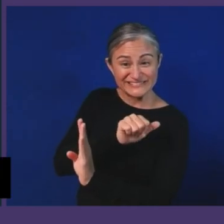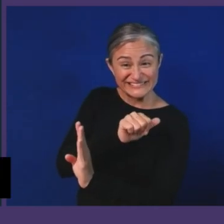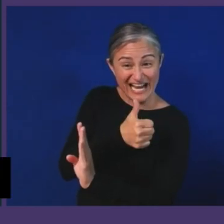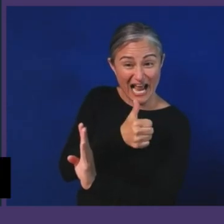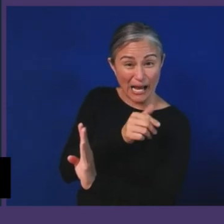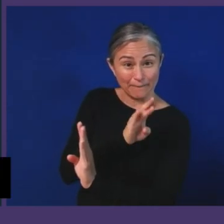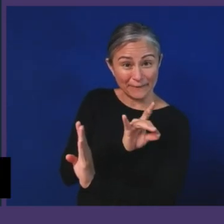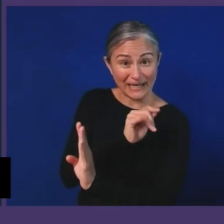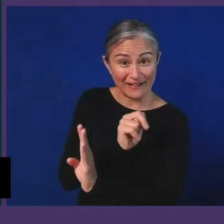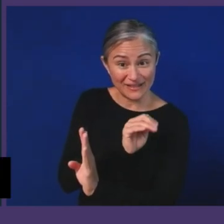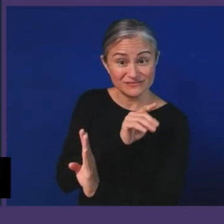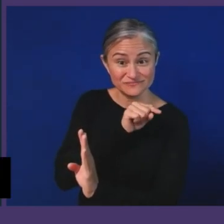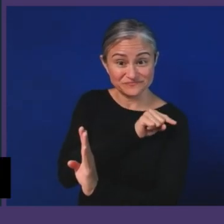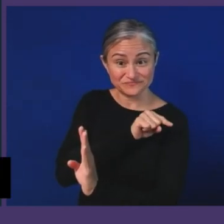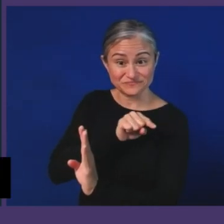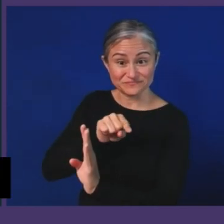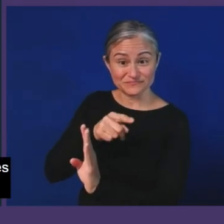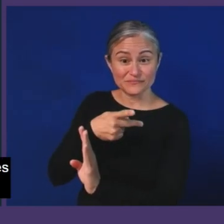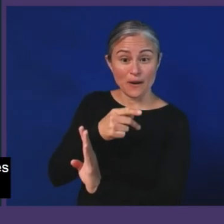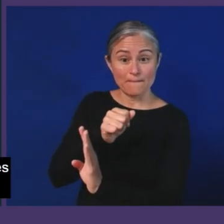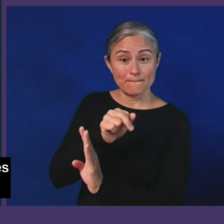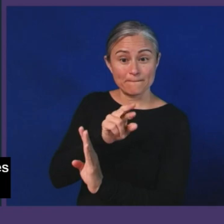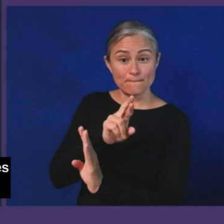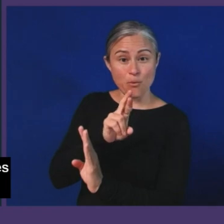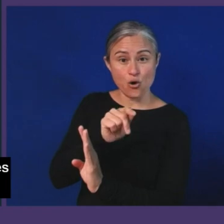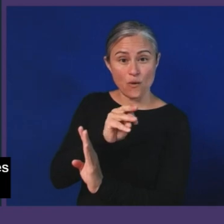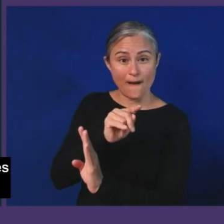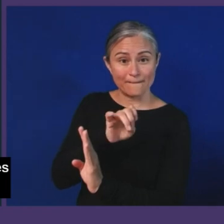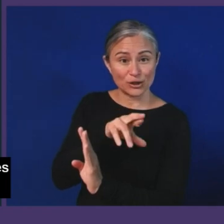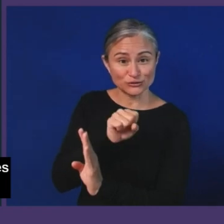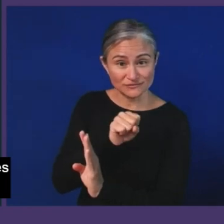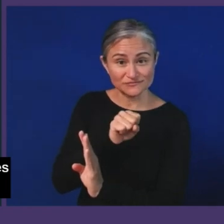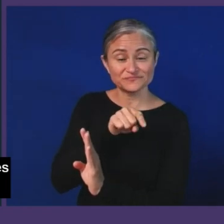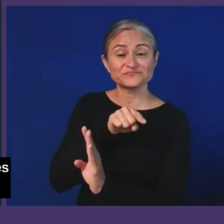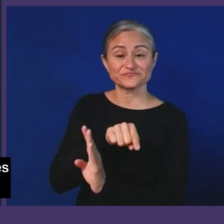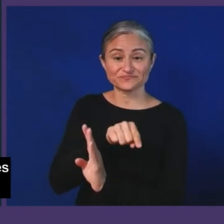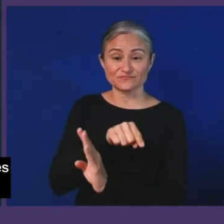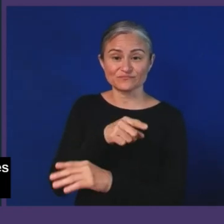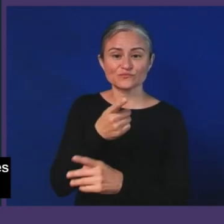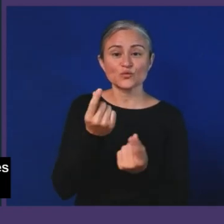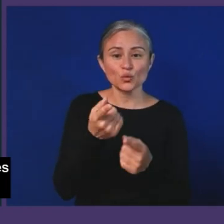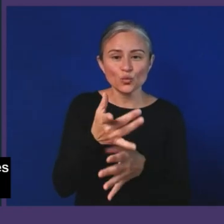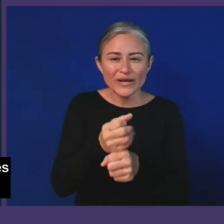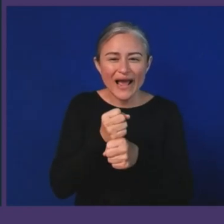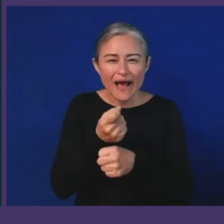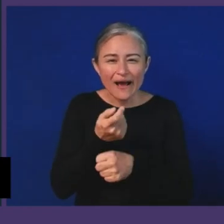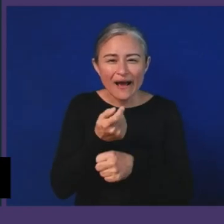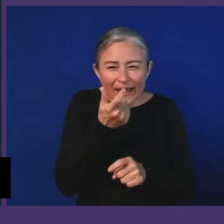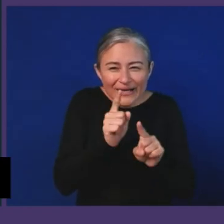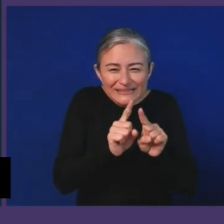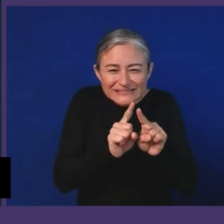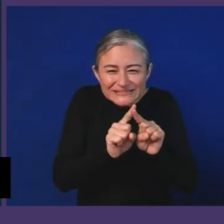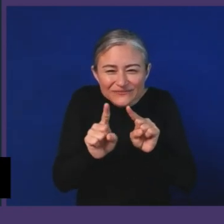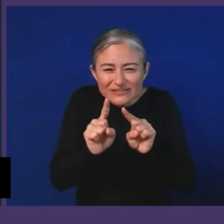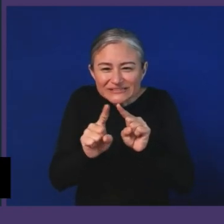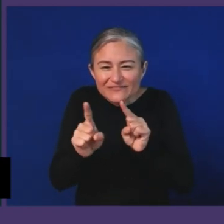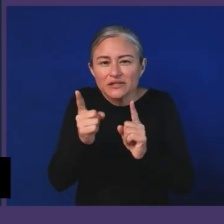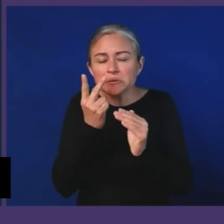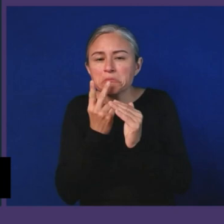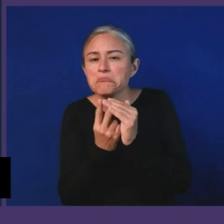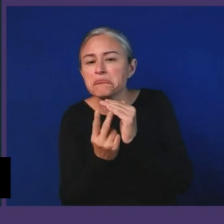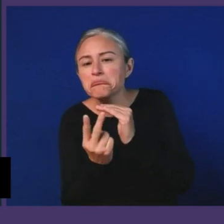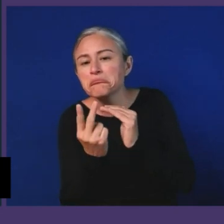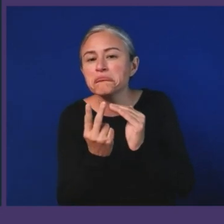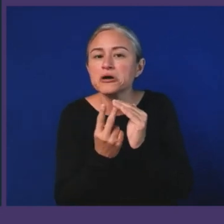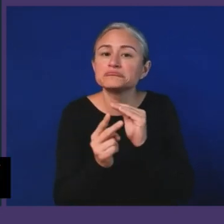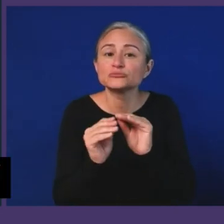these parameters, you're getting slightly different predicted distributions for every single one of these cells. And so, for example, if our vocabulary